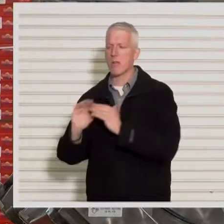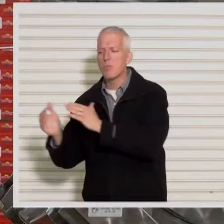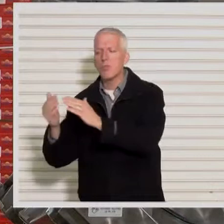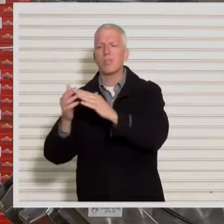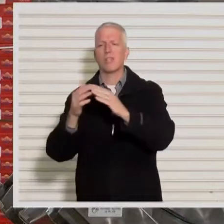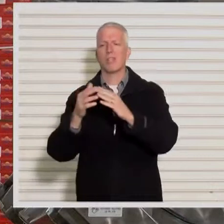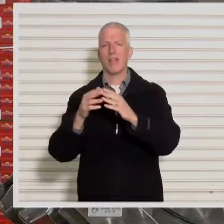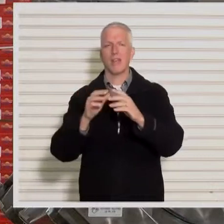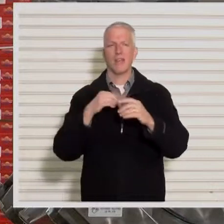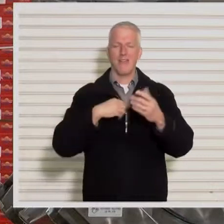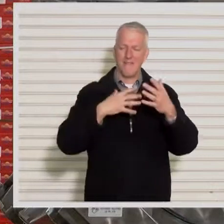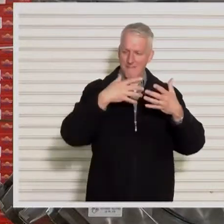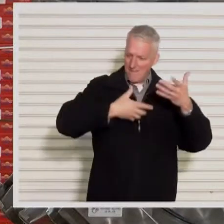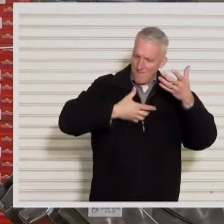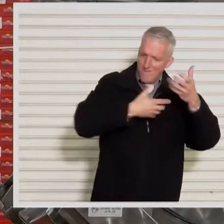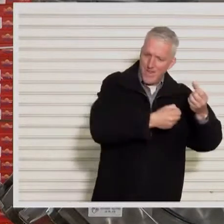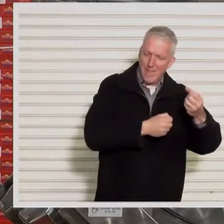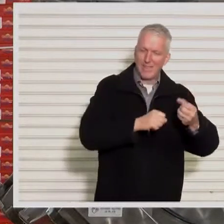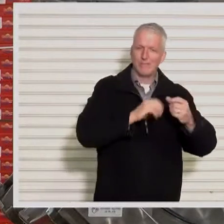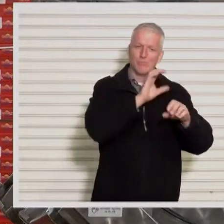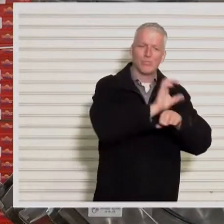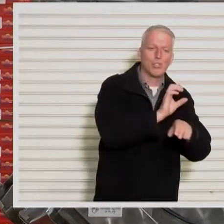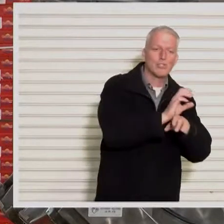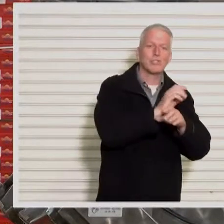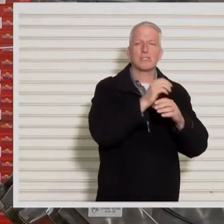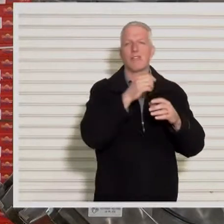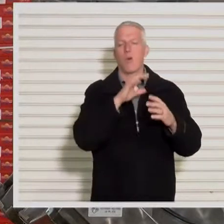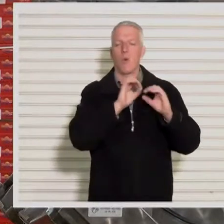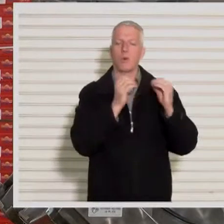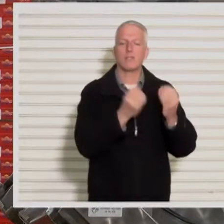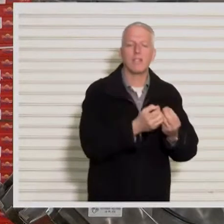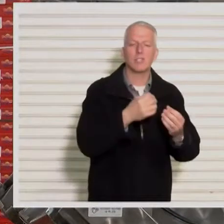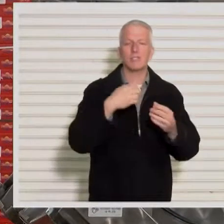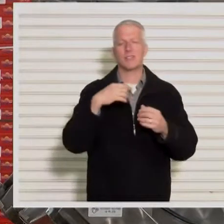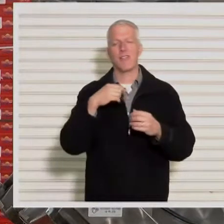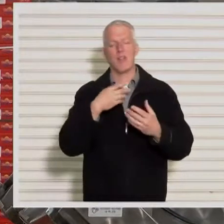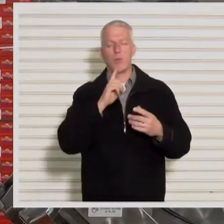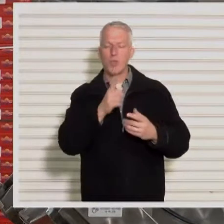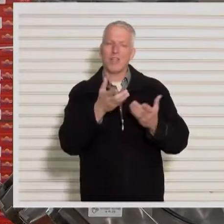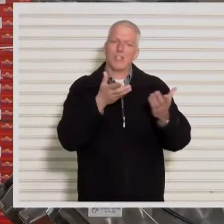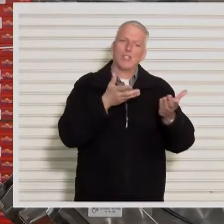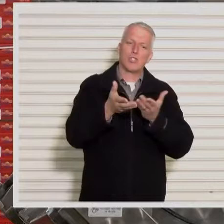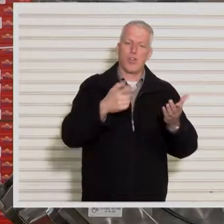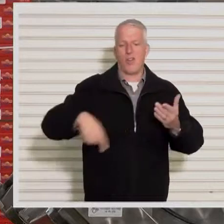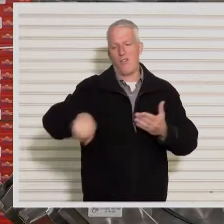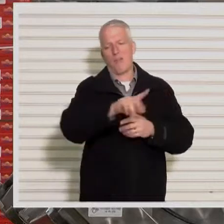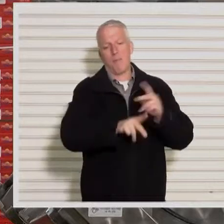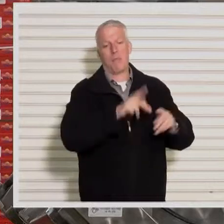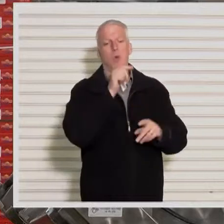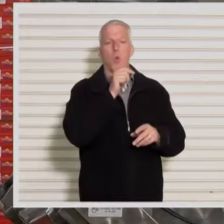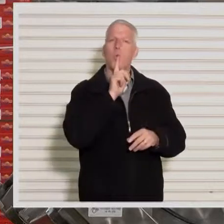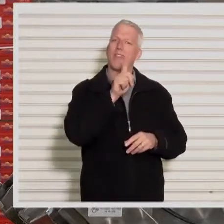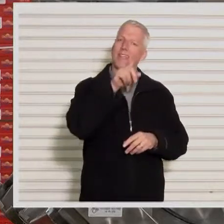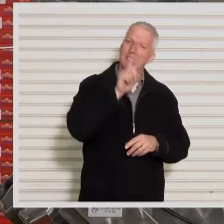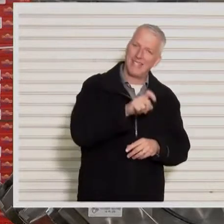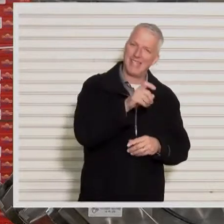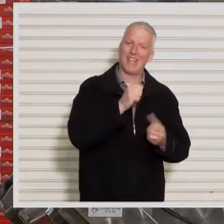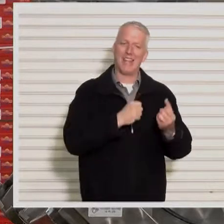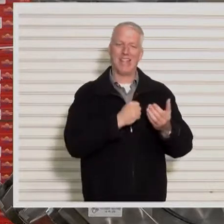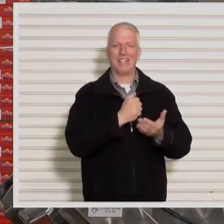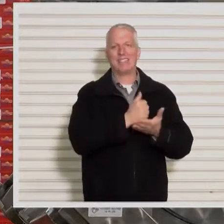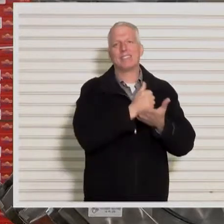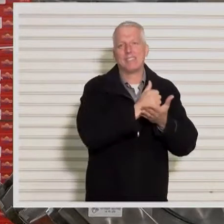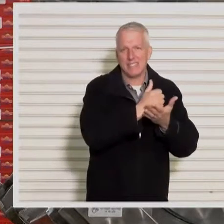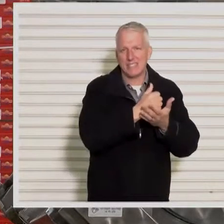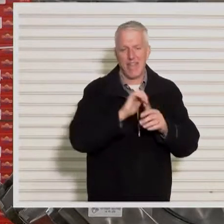bring together faith-based organizations, and really serve the people that need the assistance, right? Really reach out to community